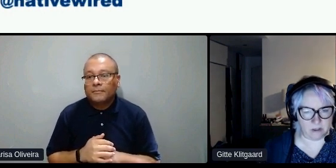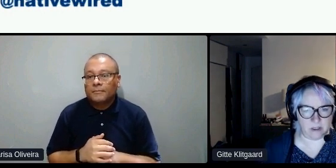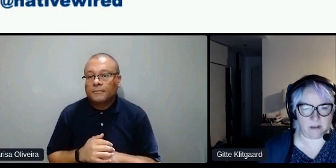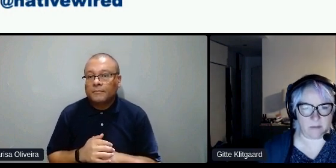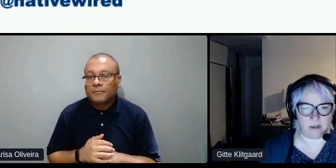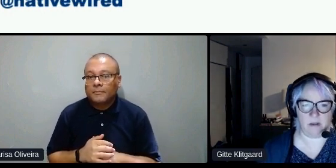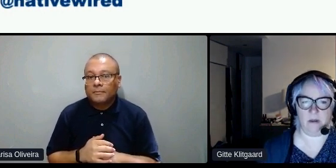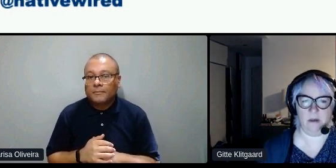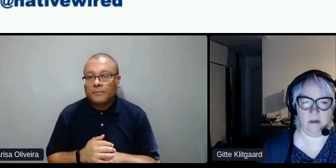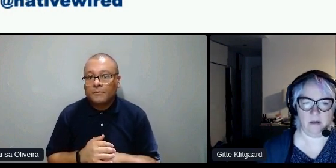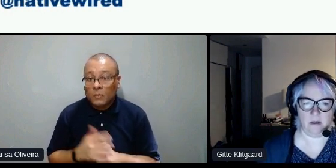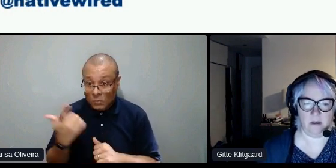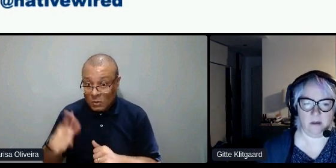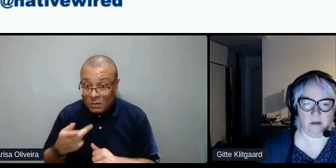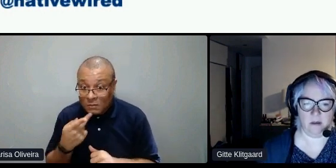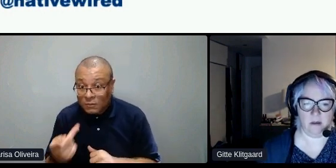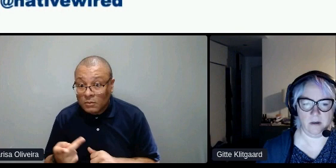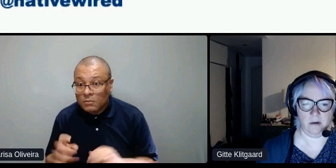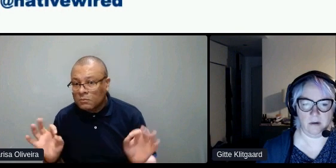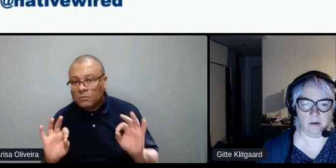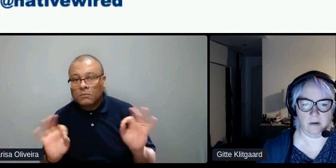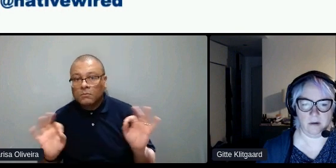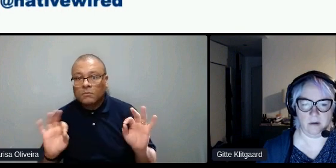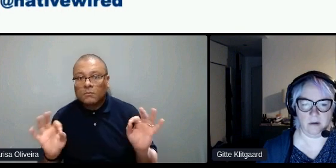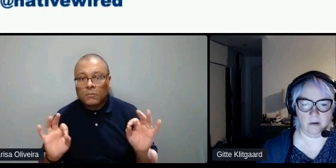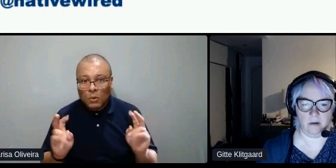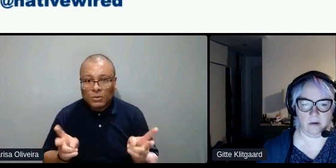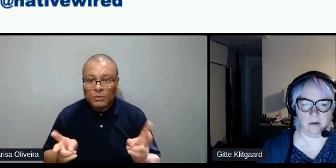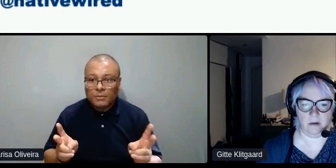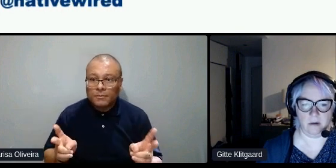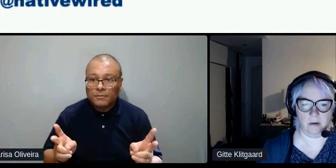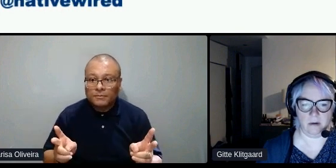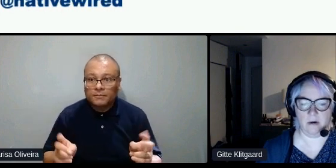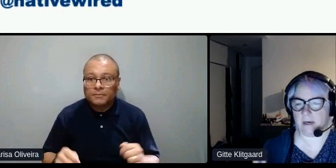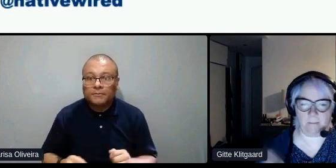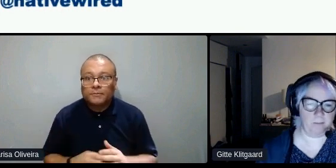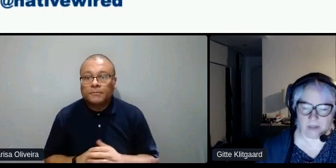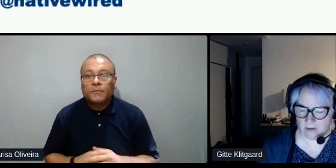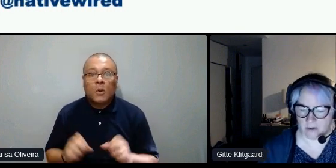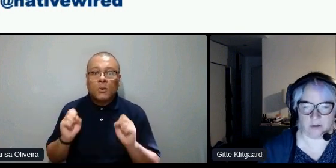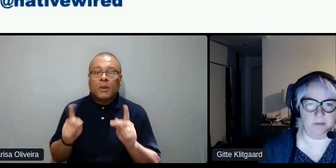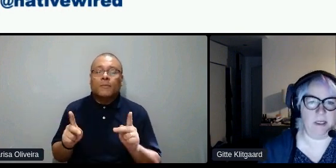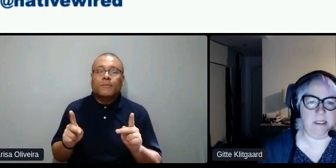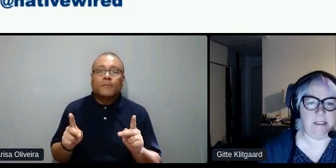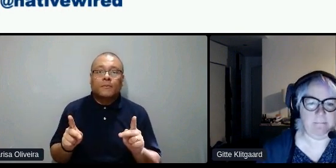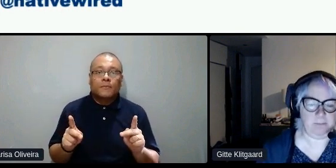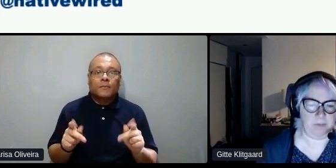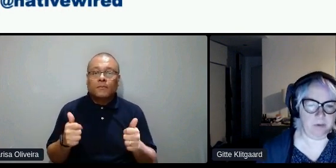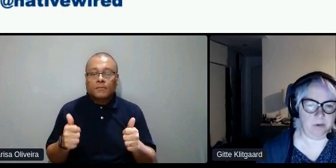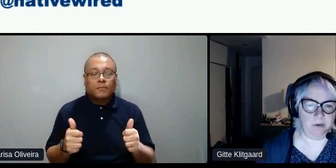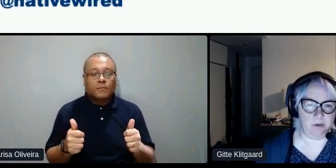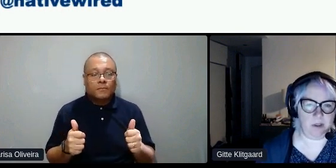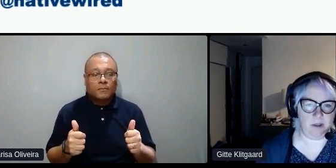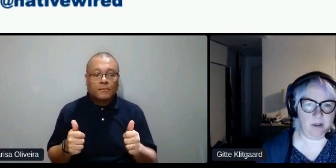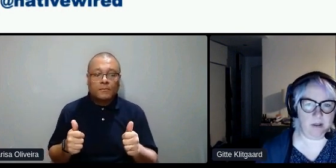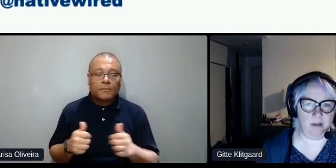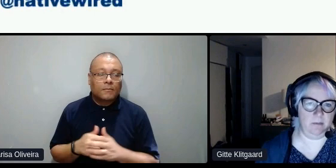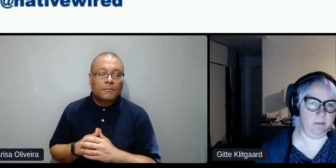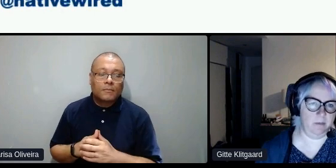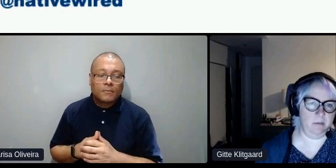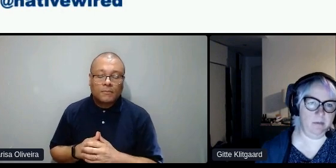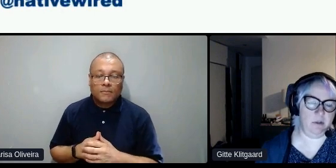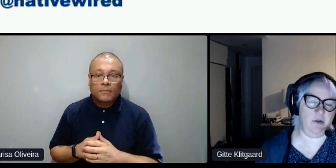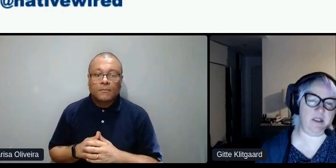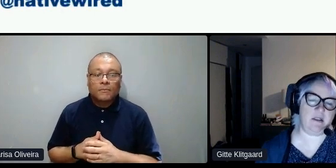Is someone saying something? No, no, you can continue, Gitte. No, Okay, I just heard something. just